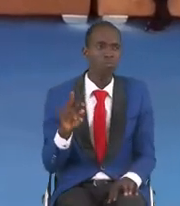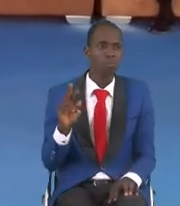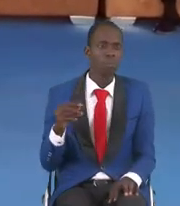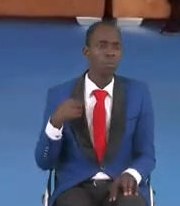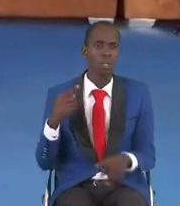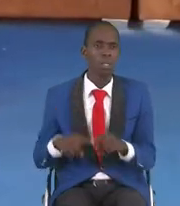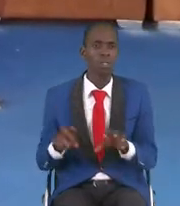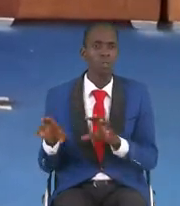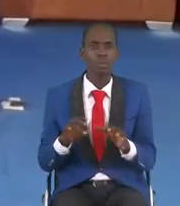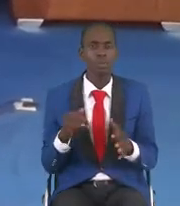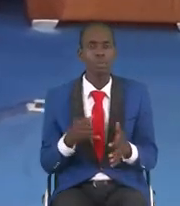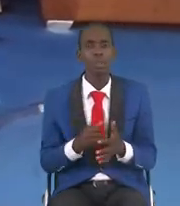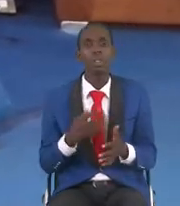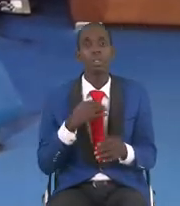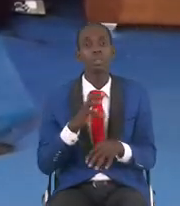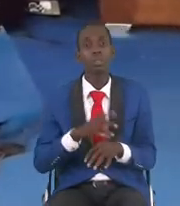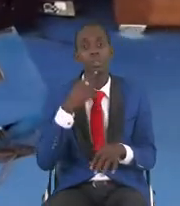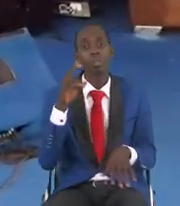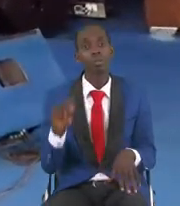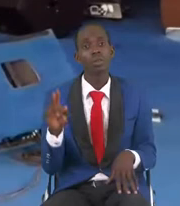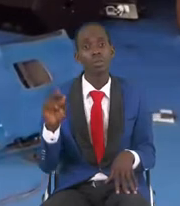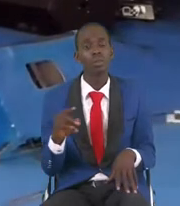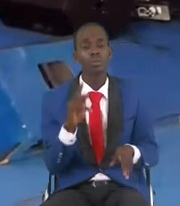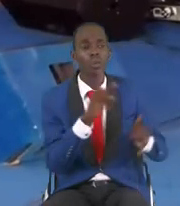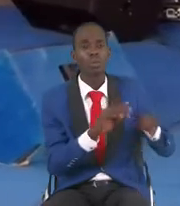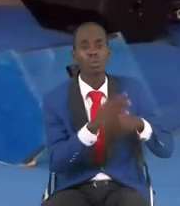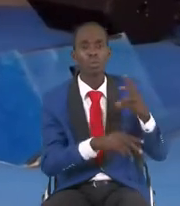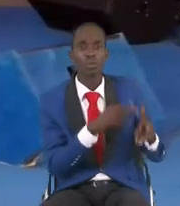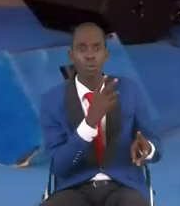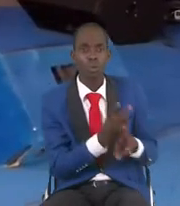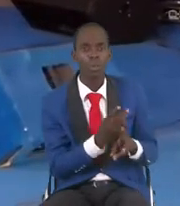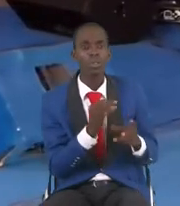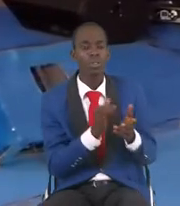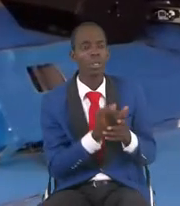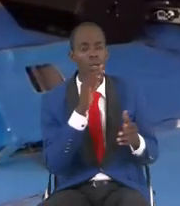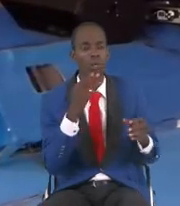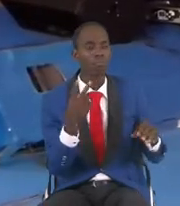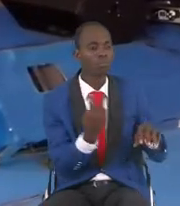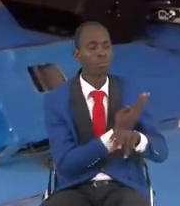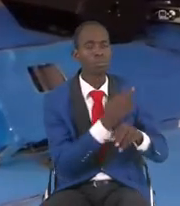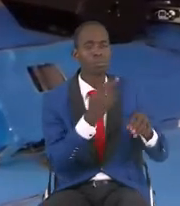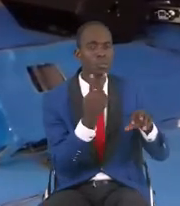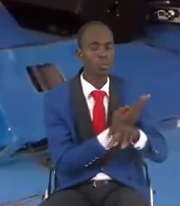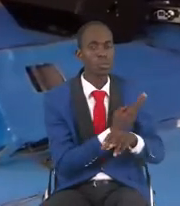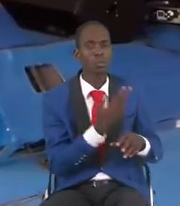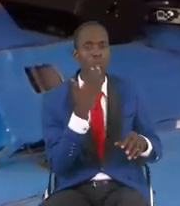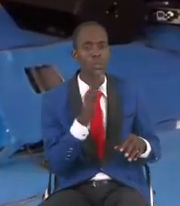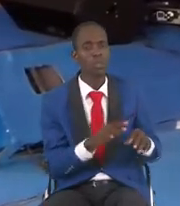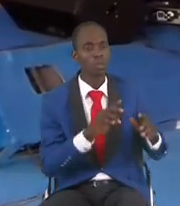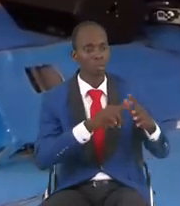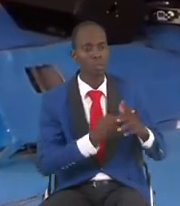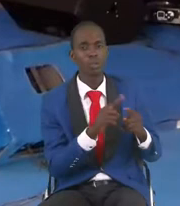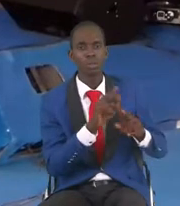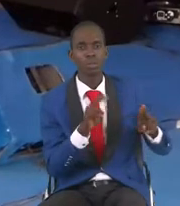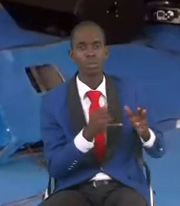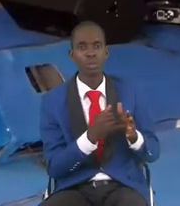they just said, no, no, no, the people of the world also are going from worse to worse. They began to use the radio. Then the church